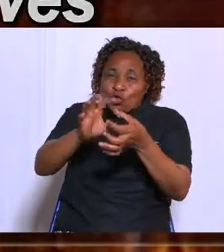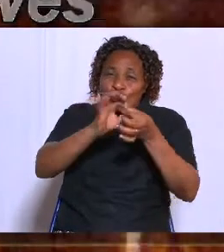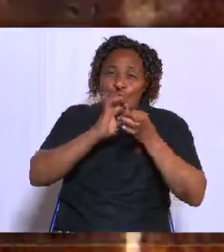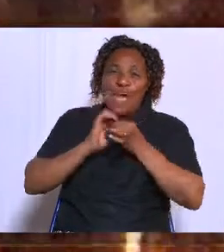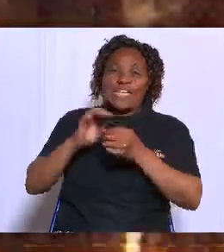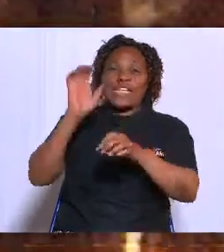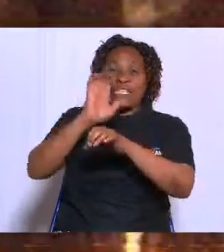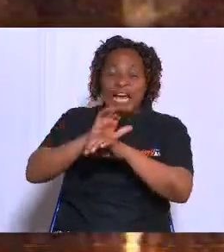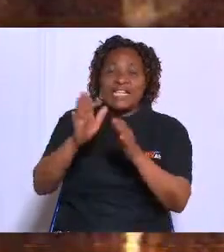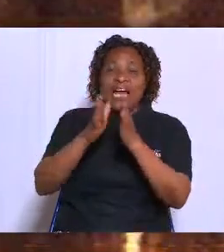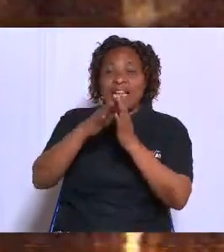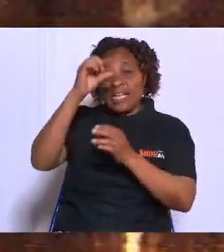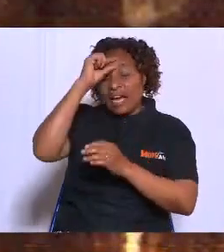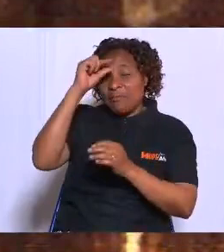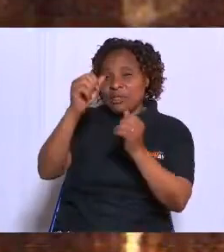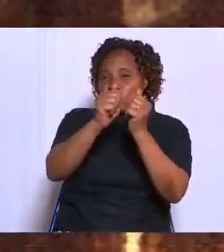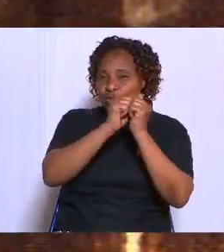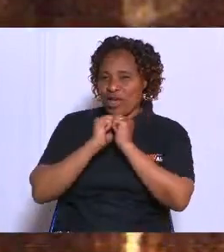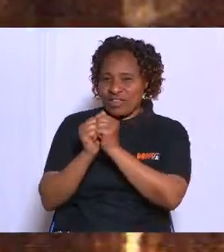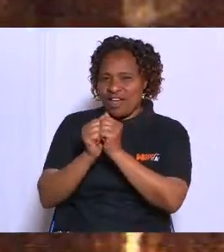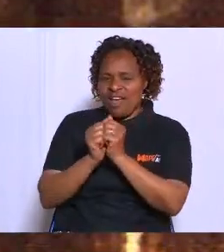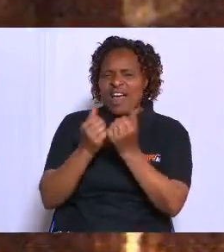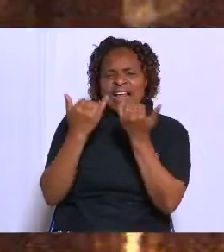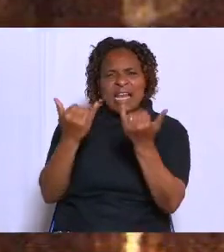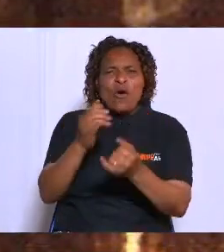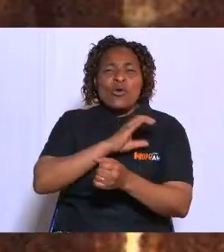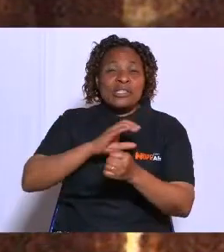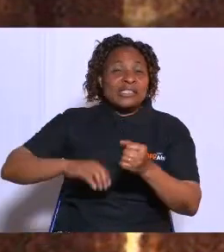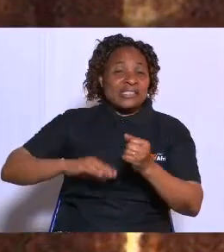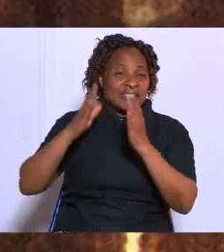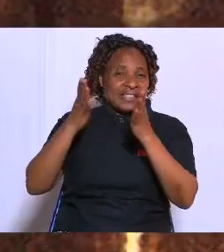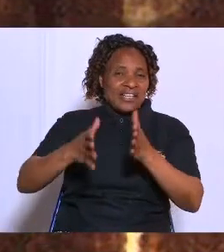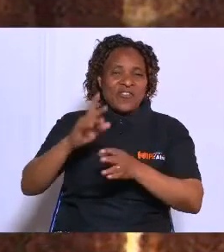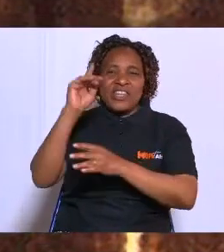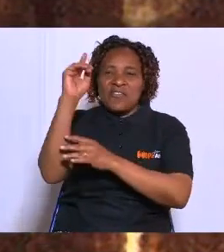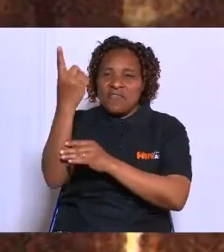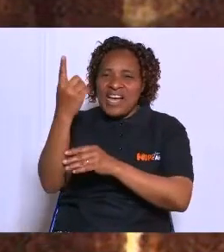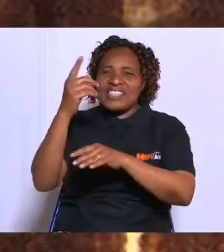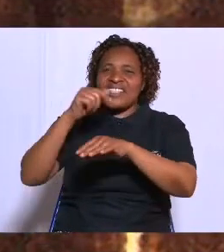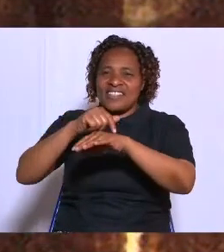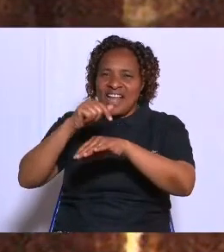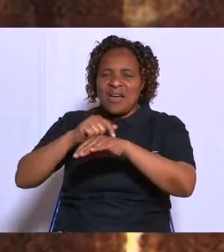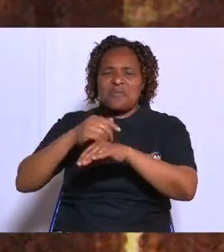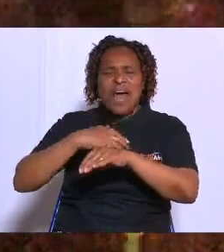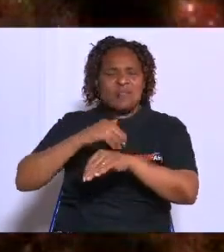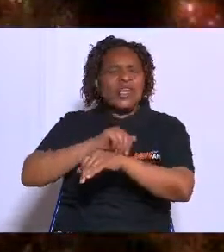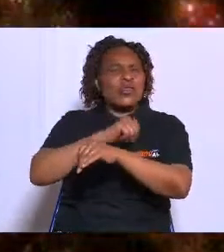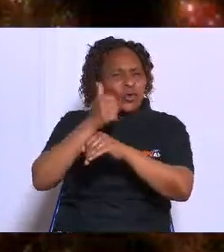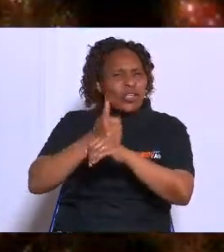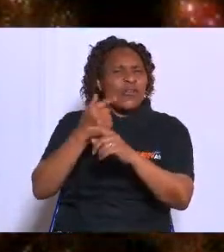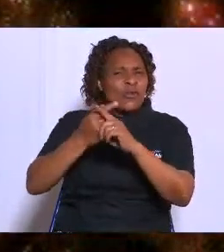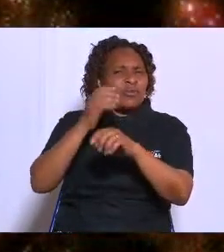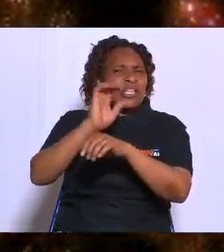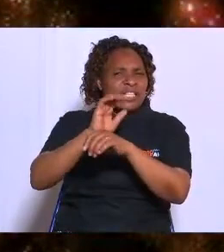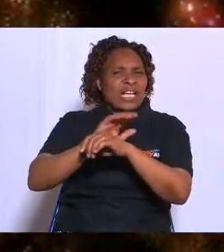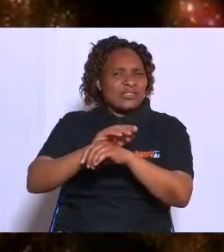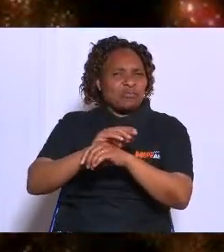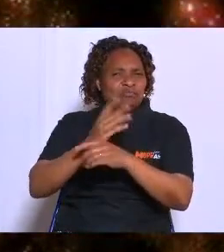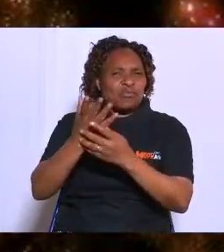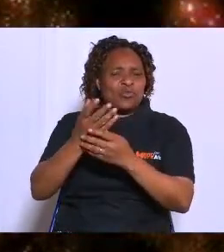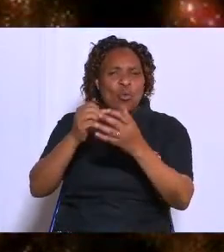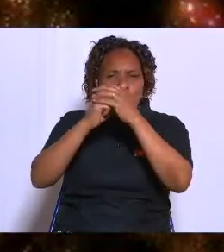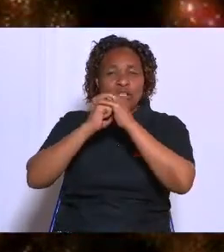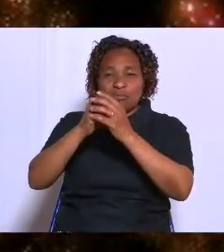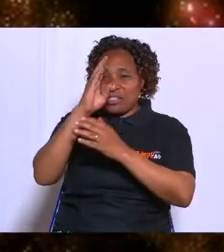together so Christians for the first time had Authority by the church to begin to worshiping on Sunday